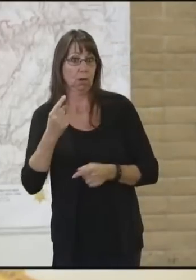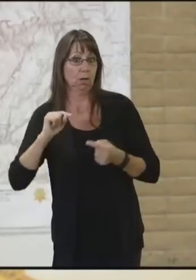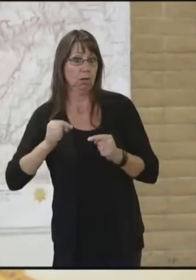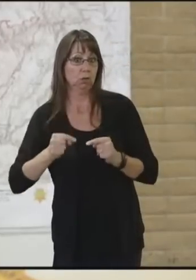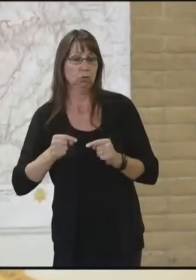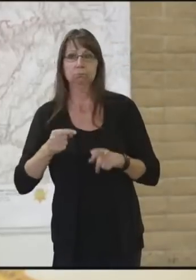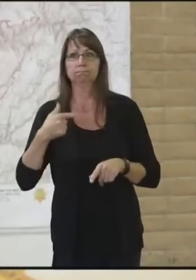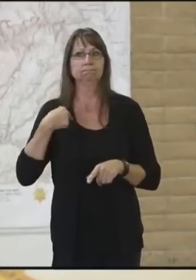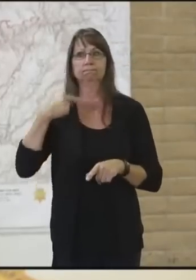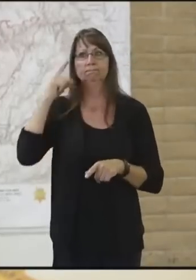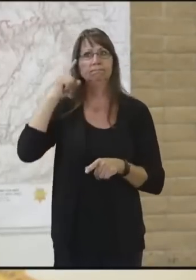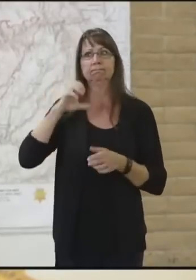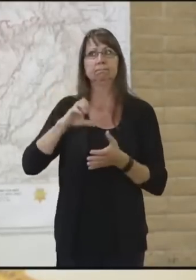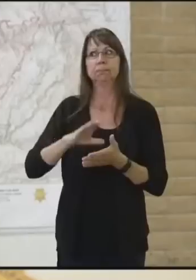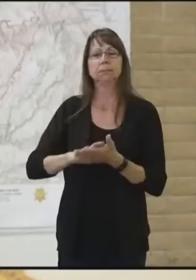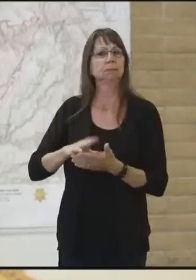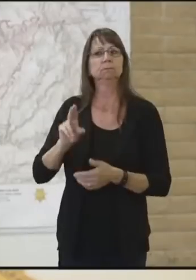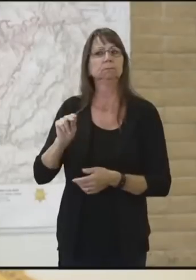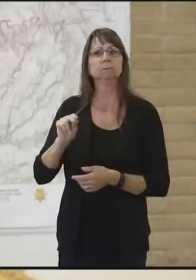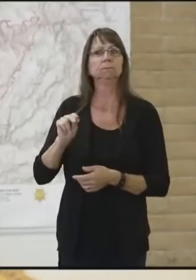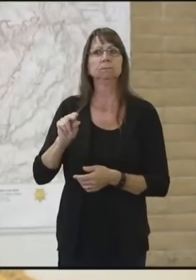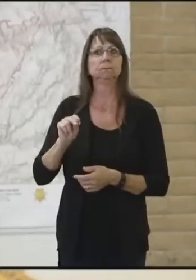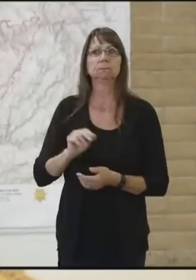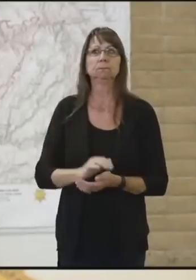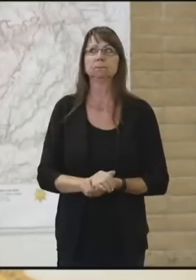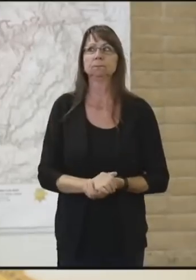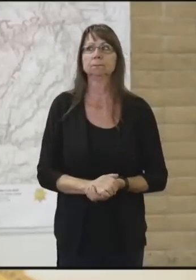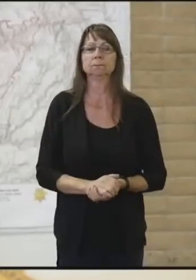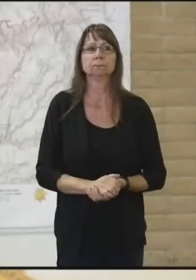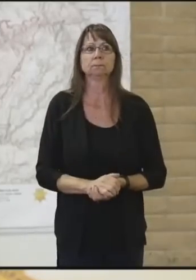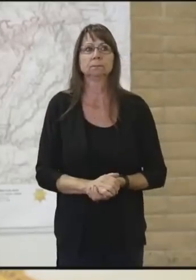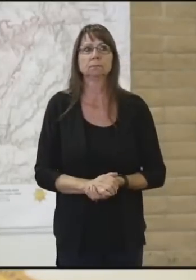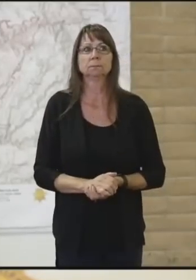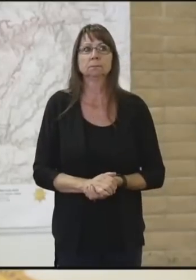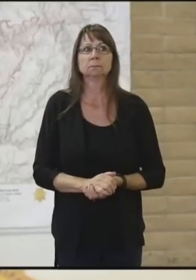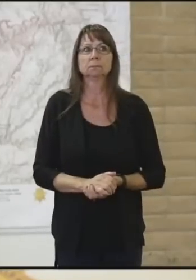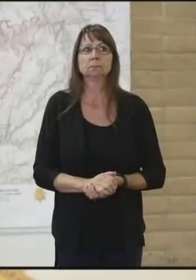I don't believe so, not that I know of, thank goodness.